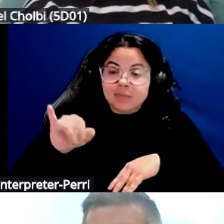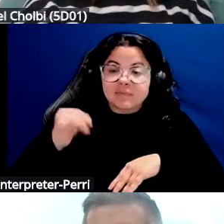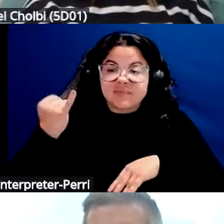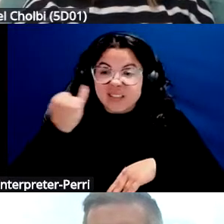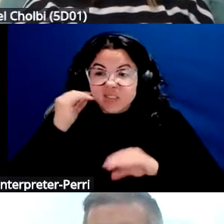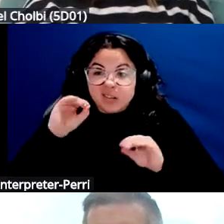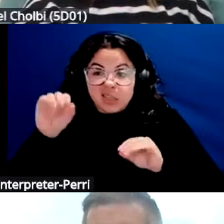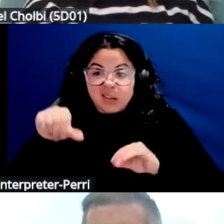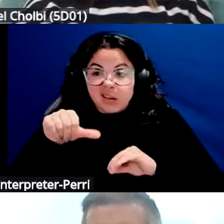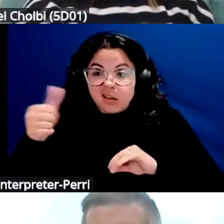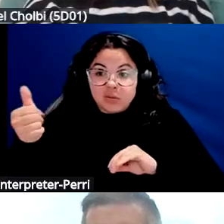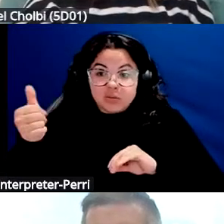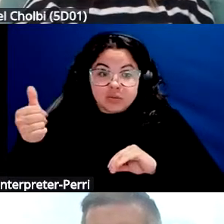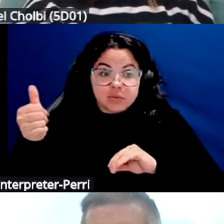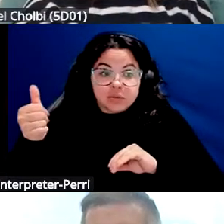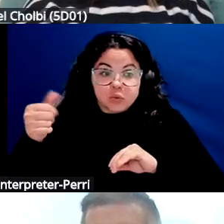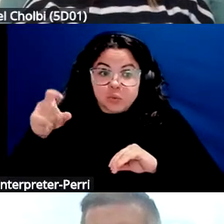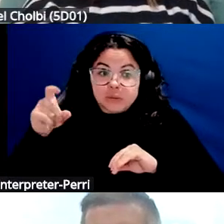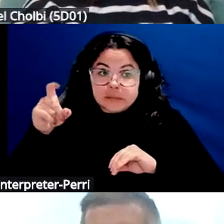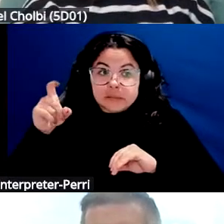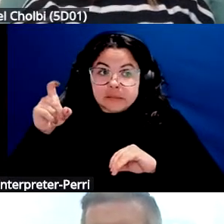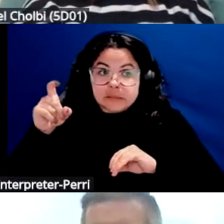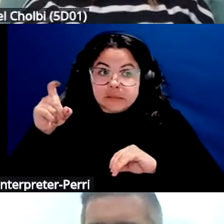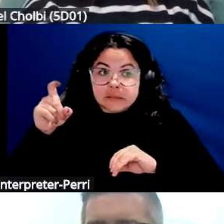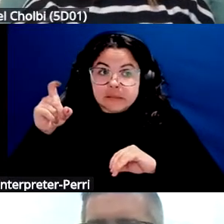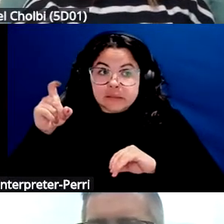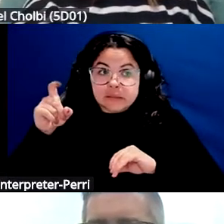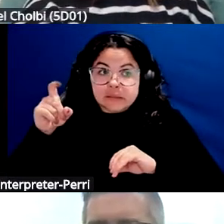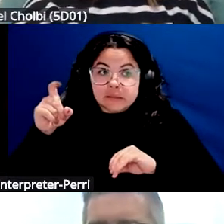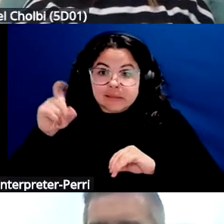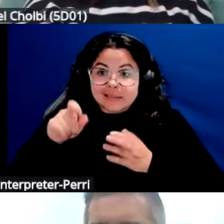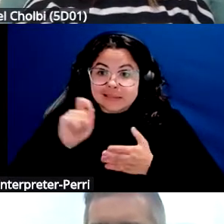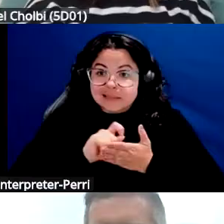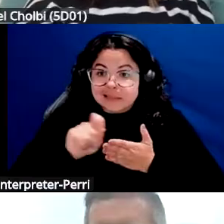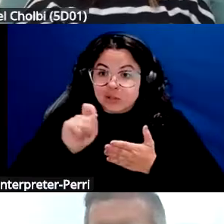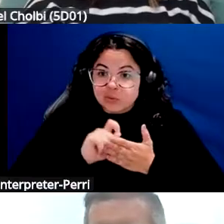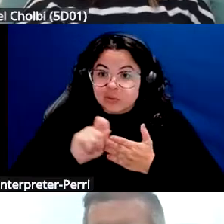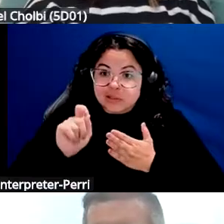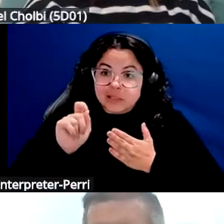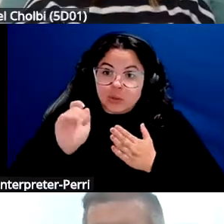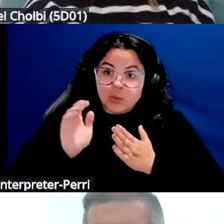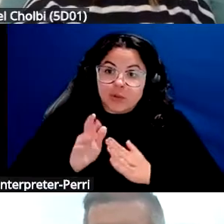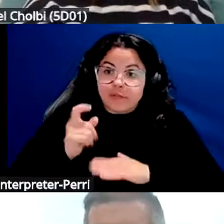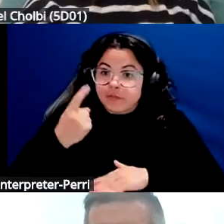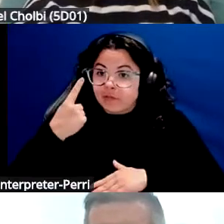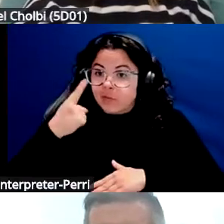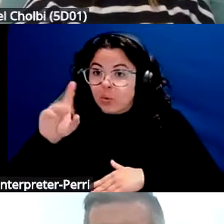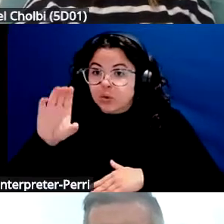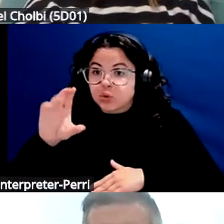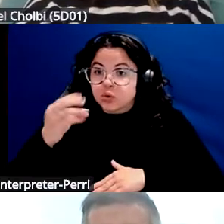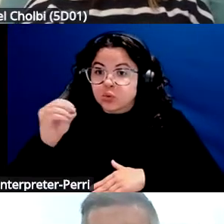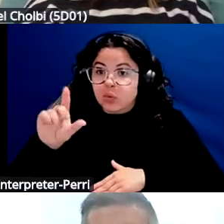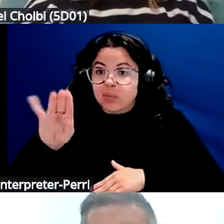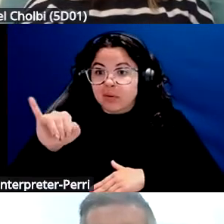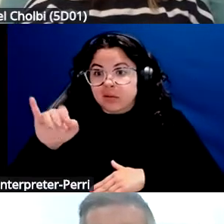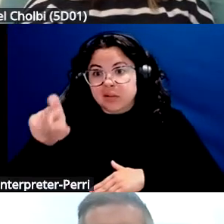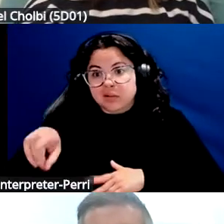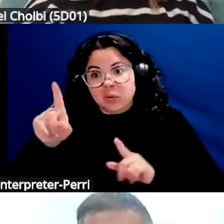nothing else that we need a secretary for, I think Commissioner Chobe need to go to